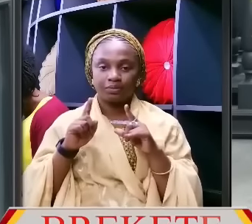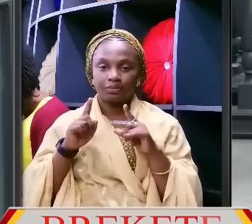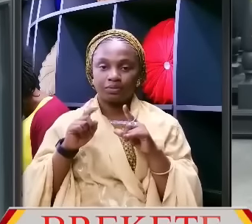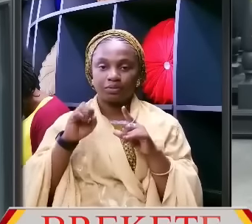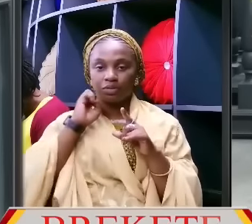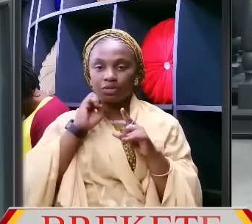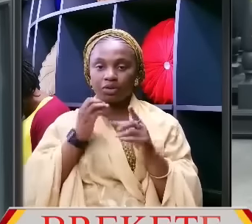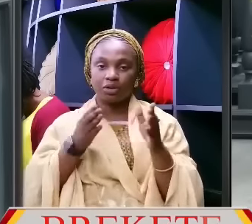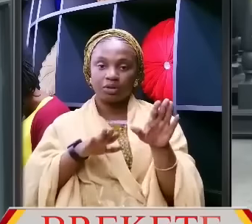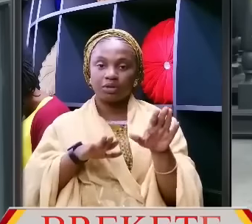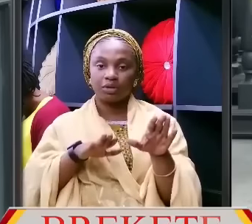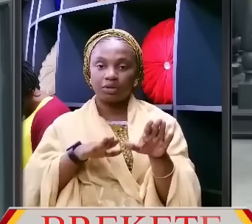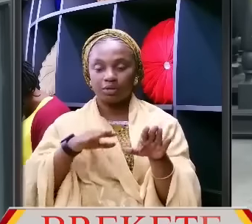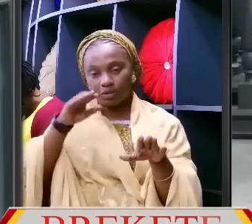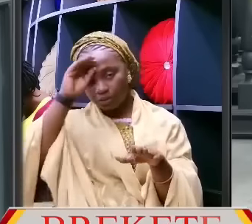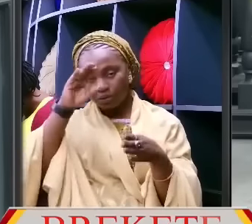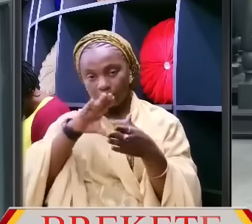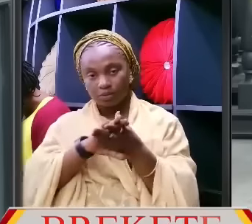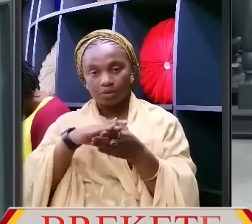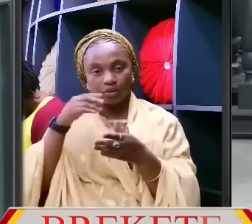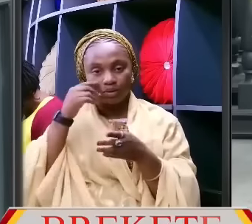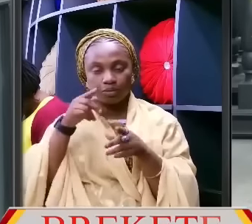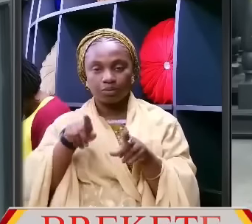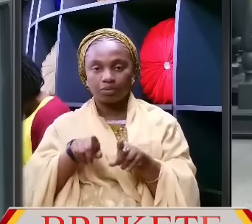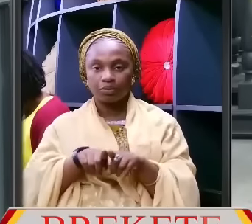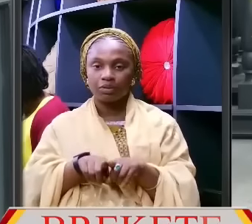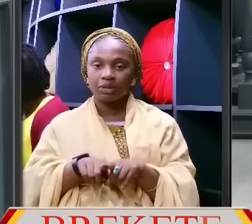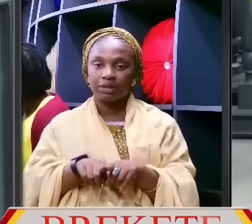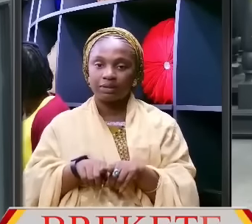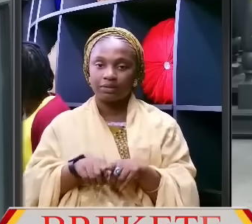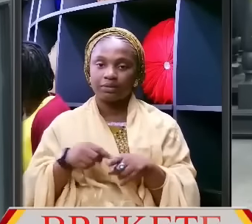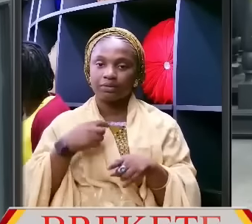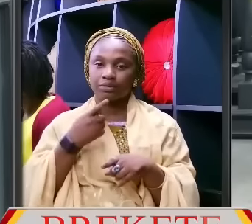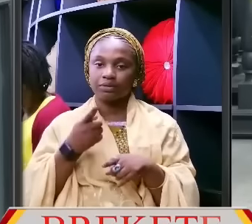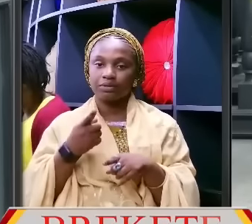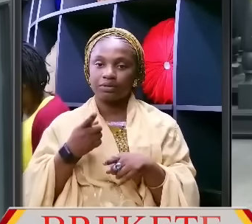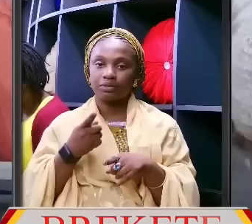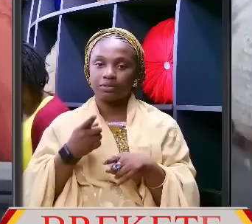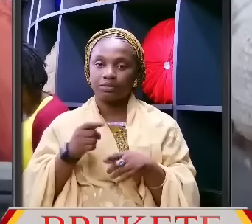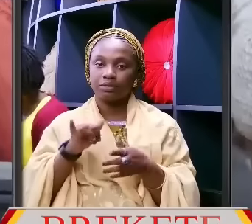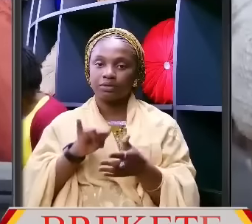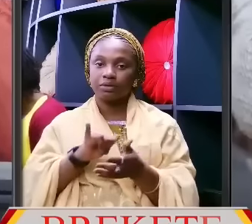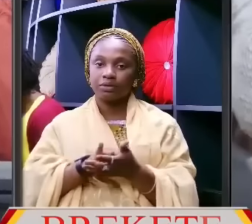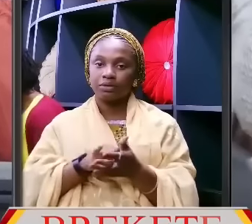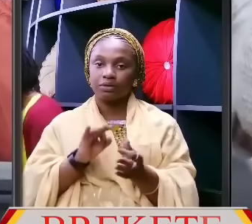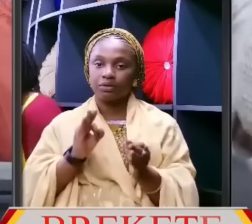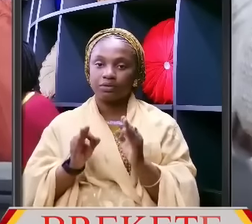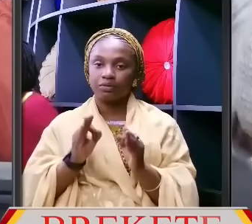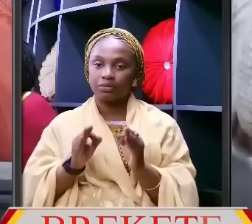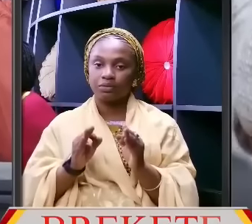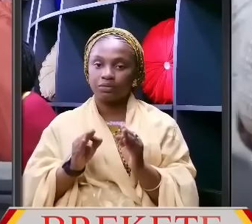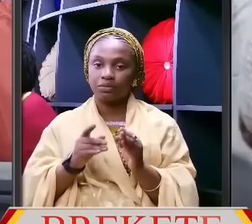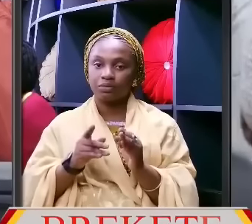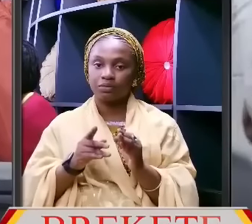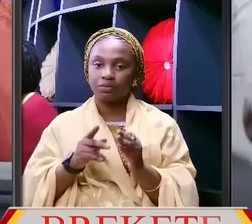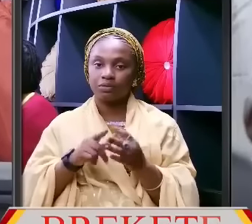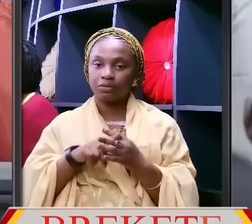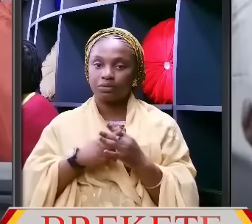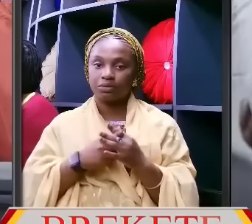her late husband brother tell her, say, if you reach for her to talk, may she not